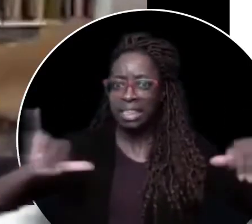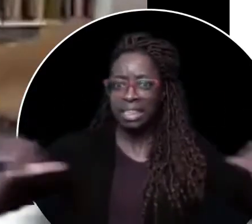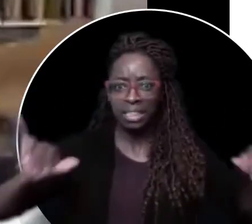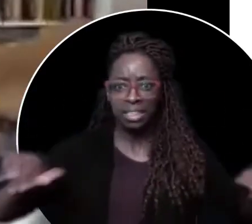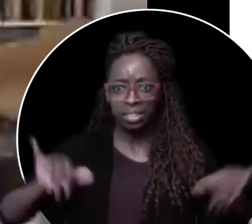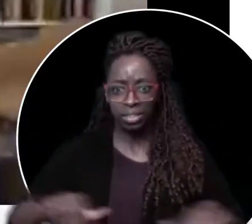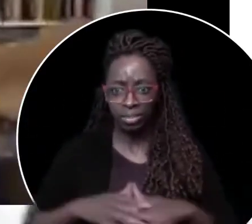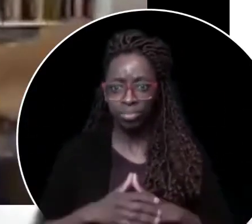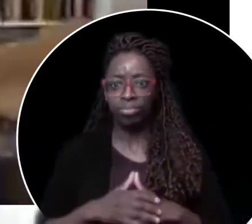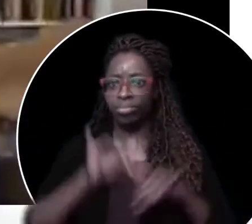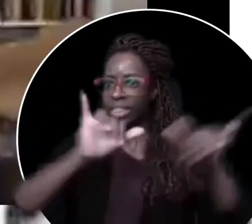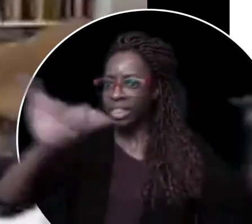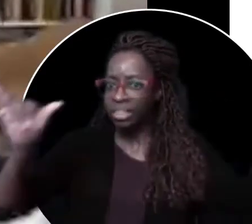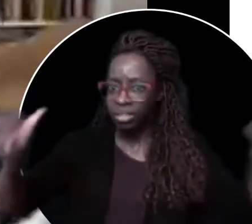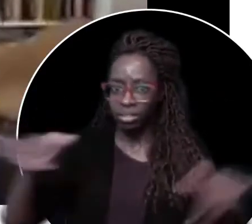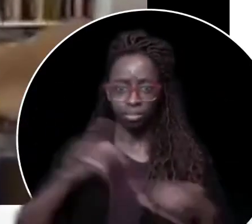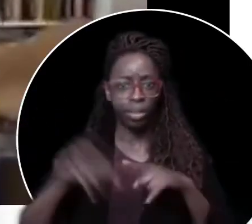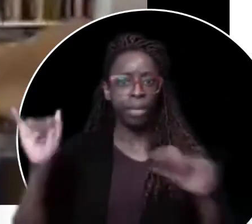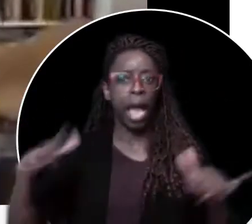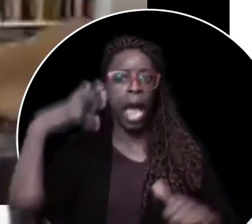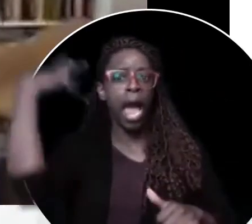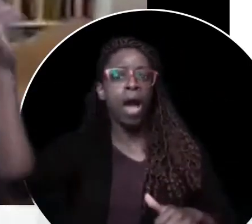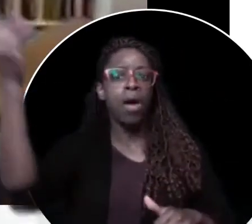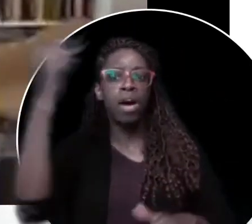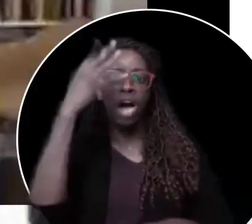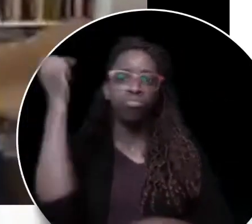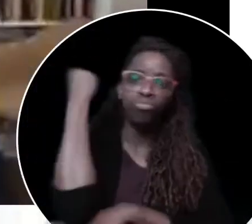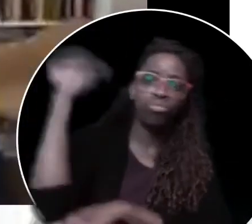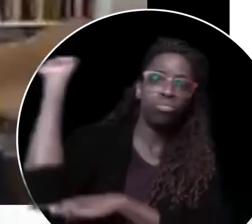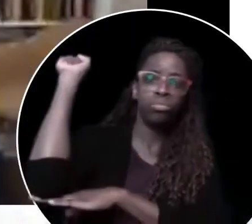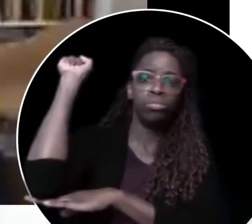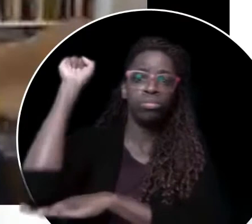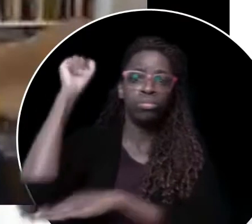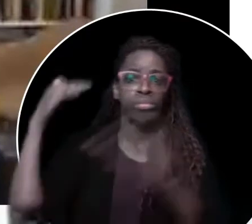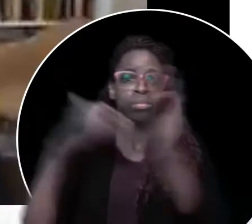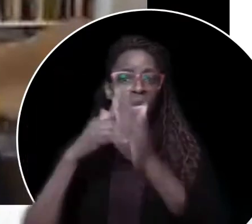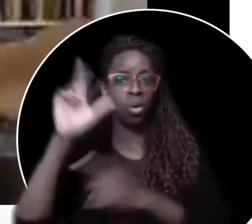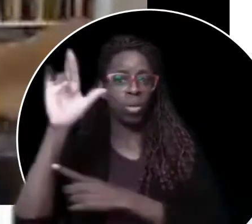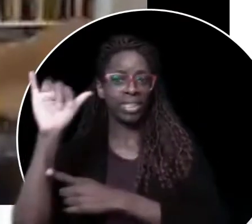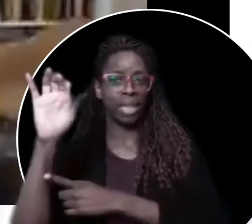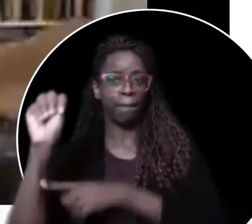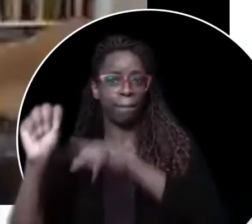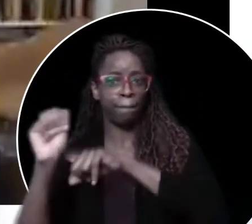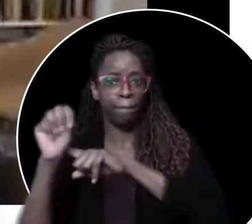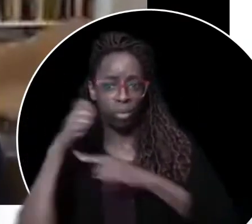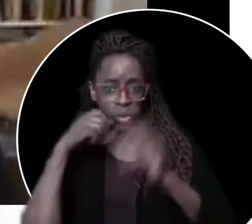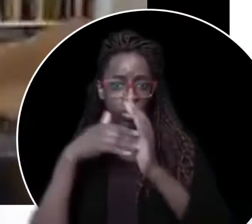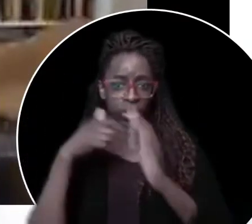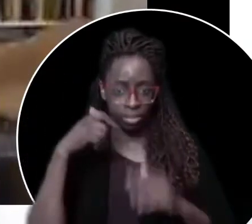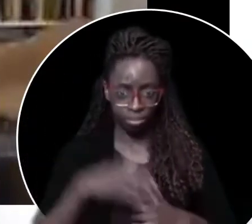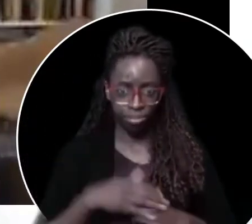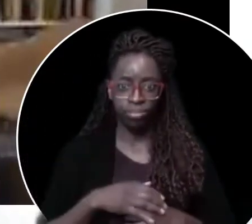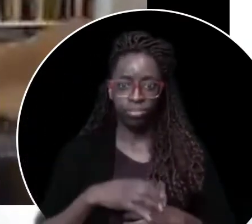peril, using slogans like defund the police.